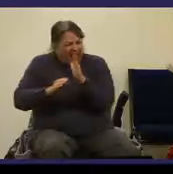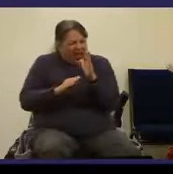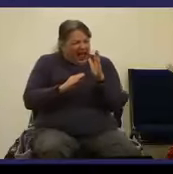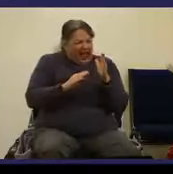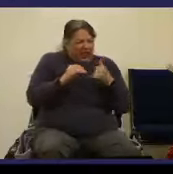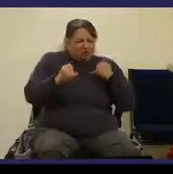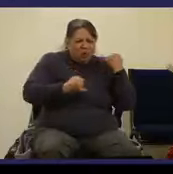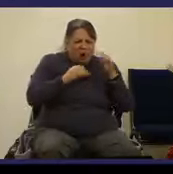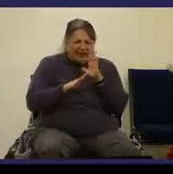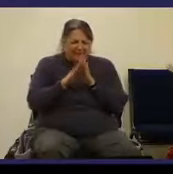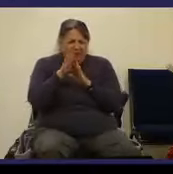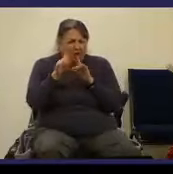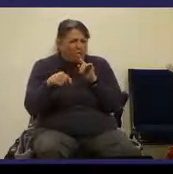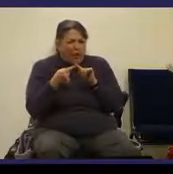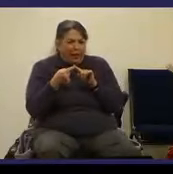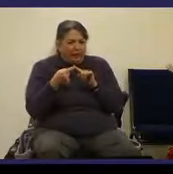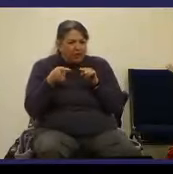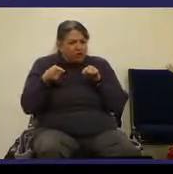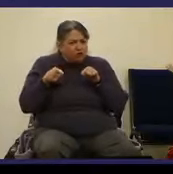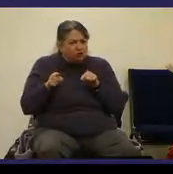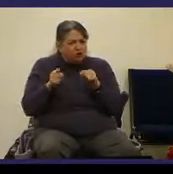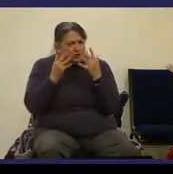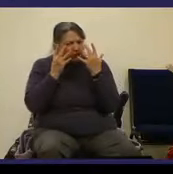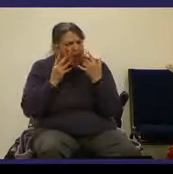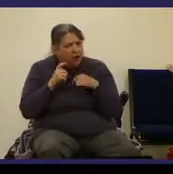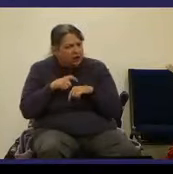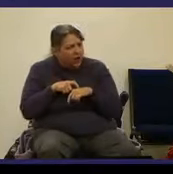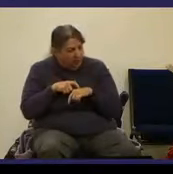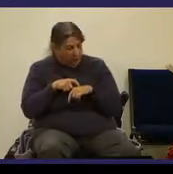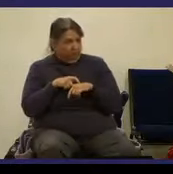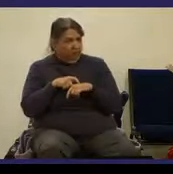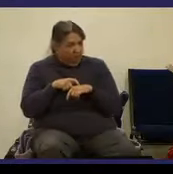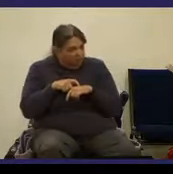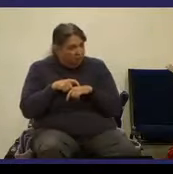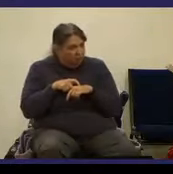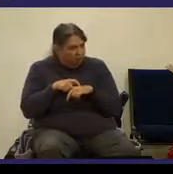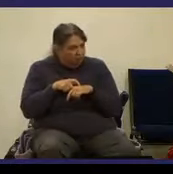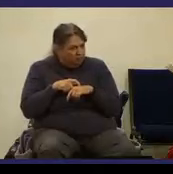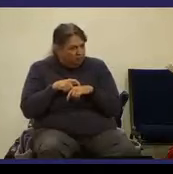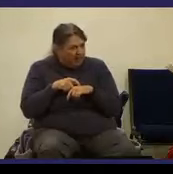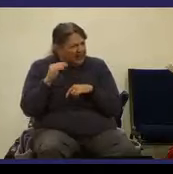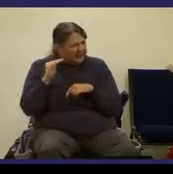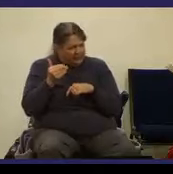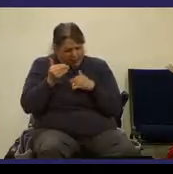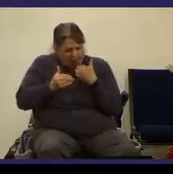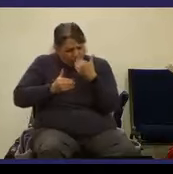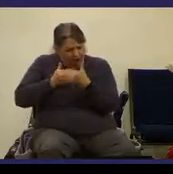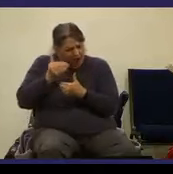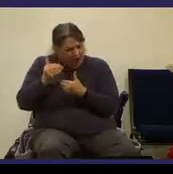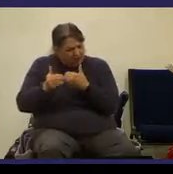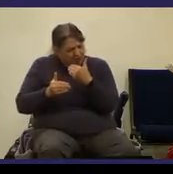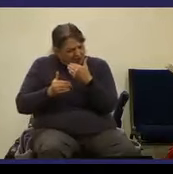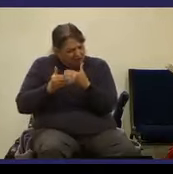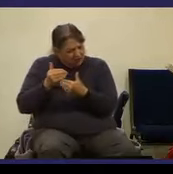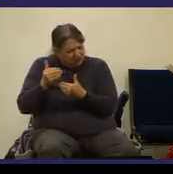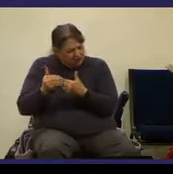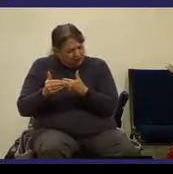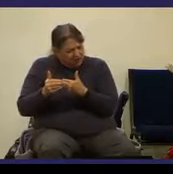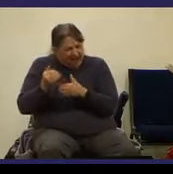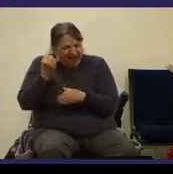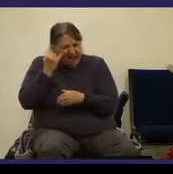and suffering. Think about that. Joy is more of a process that is often developed, strengthened